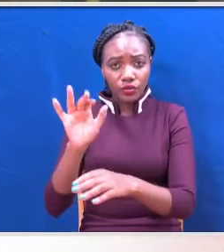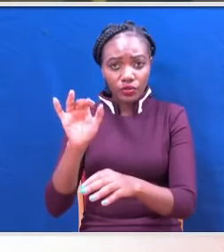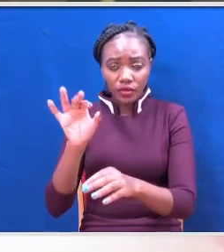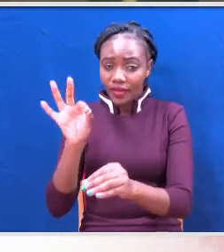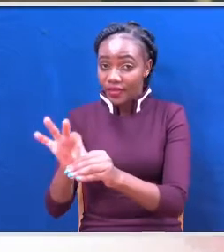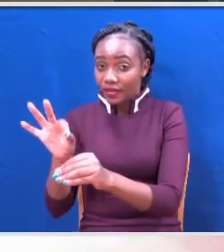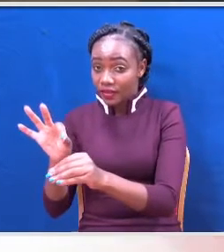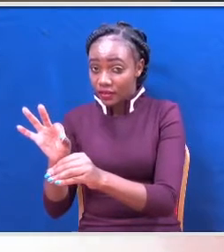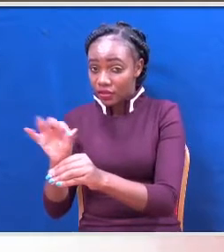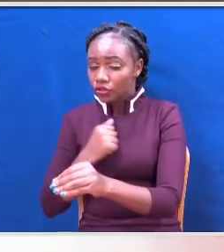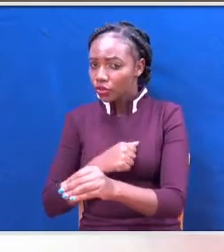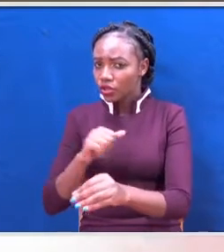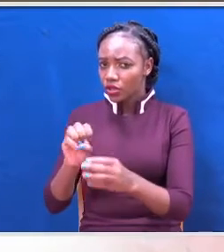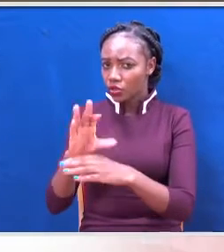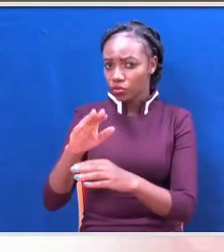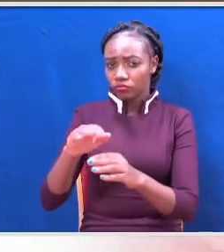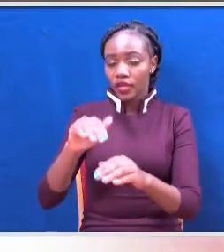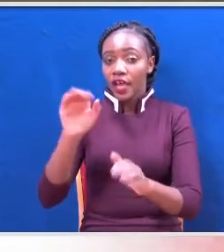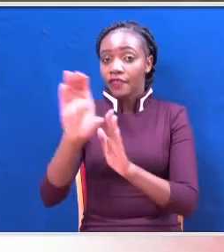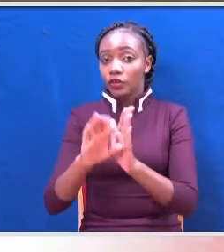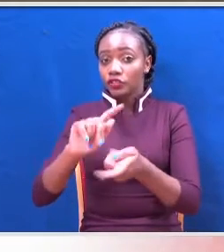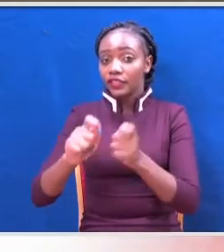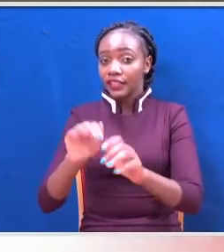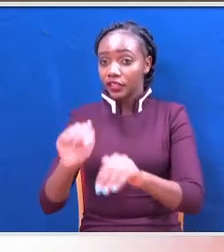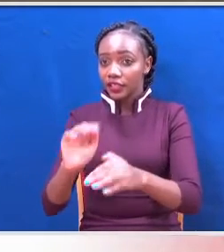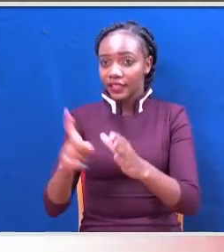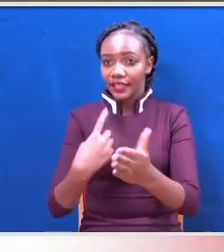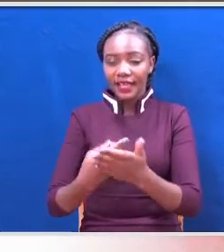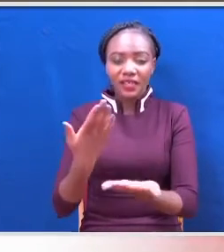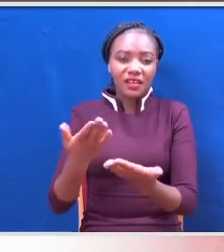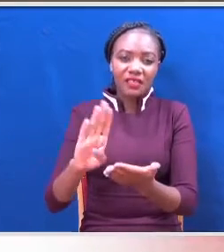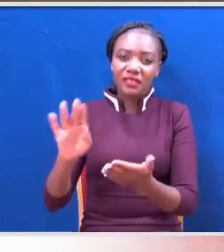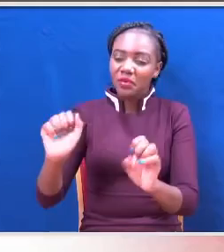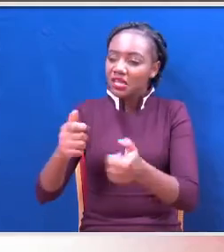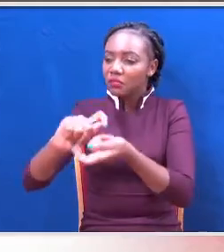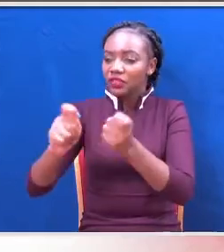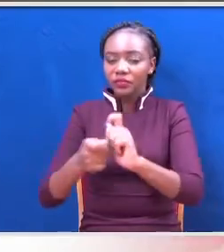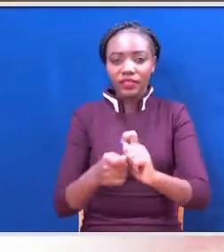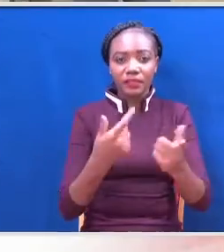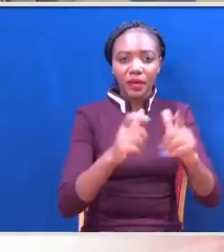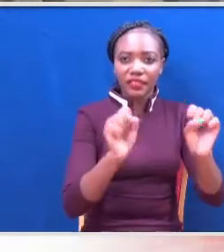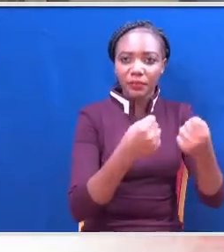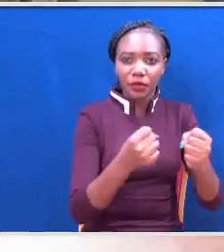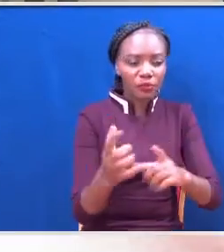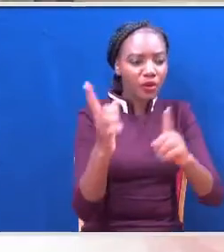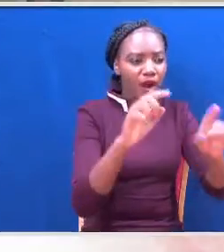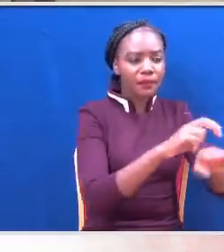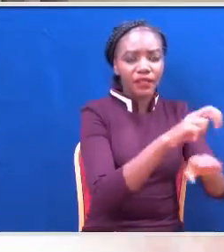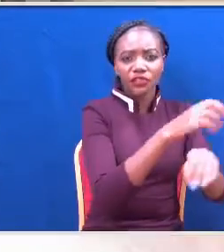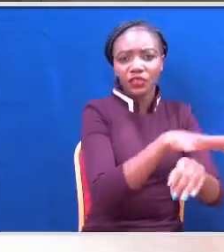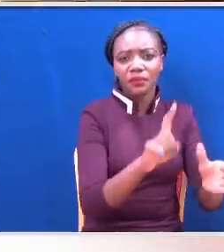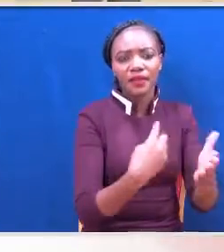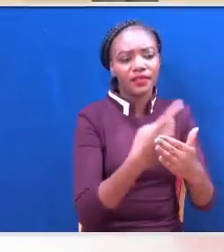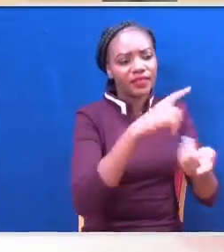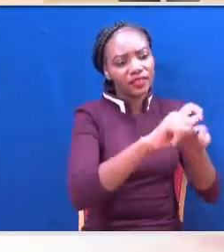lost. But you cannot hijack the intention of the promoters at Parliament level. Addressing the media